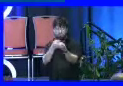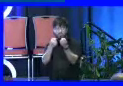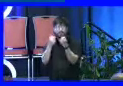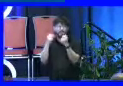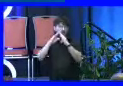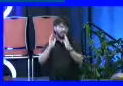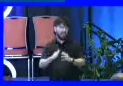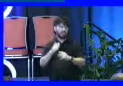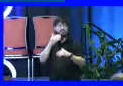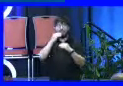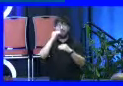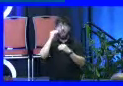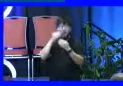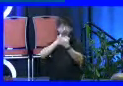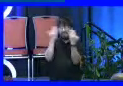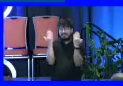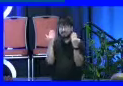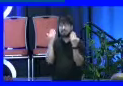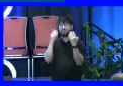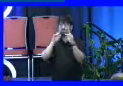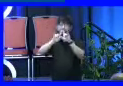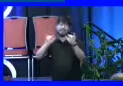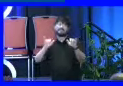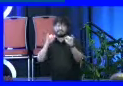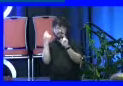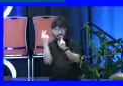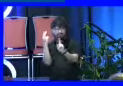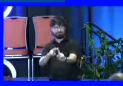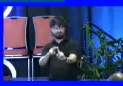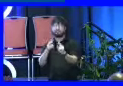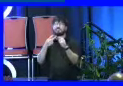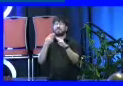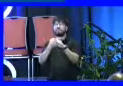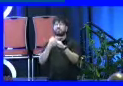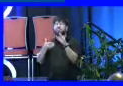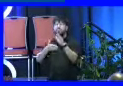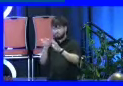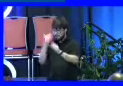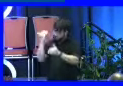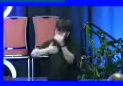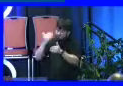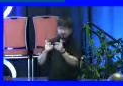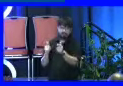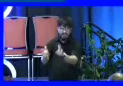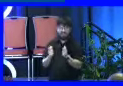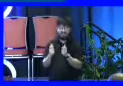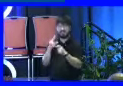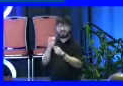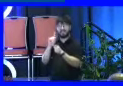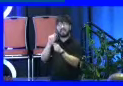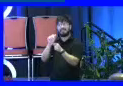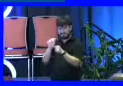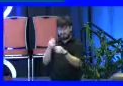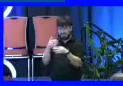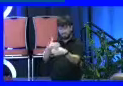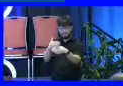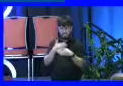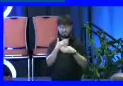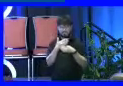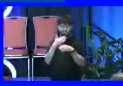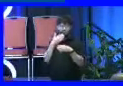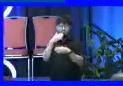homelessness, or a similar focus have been used to drive and accelerate the pace of data sharing and innovations in several